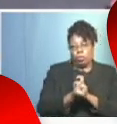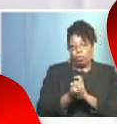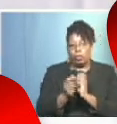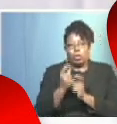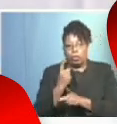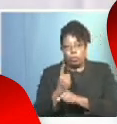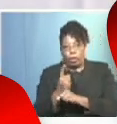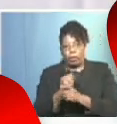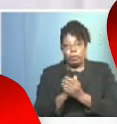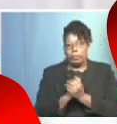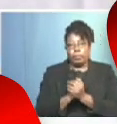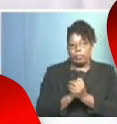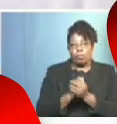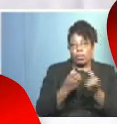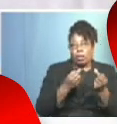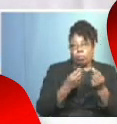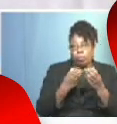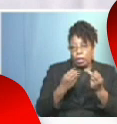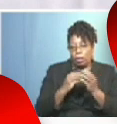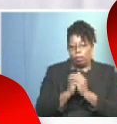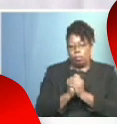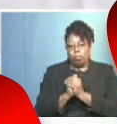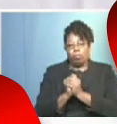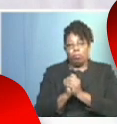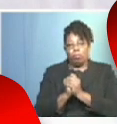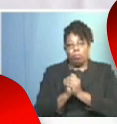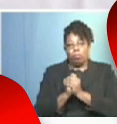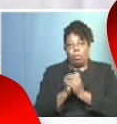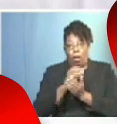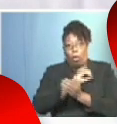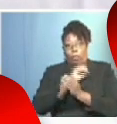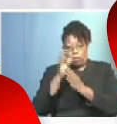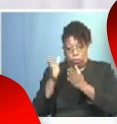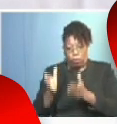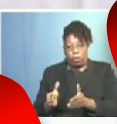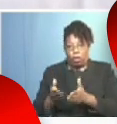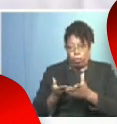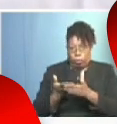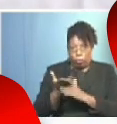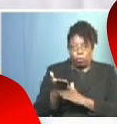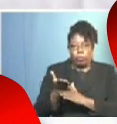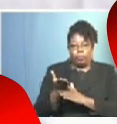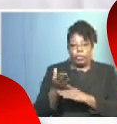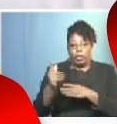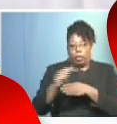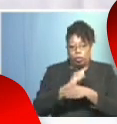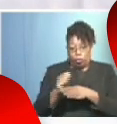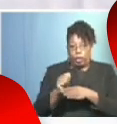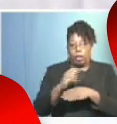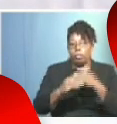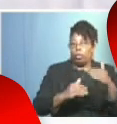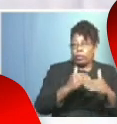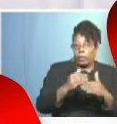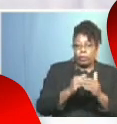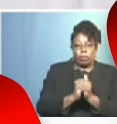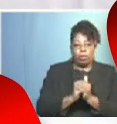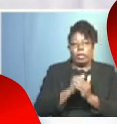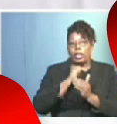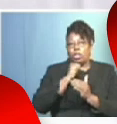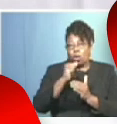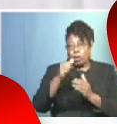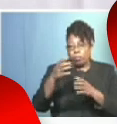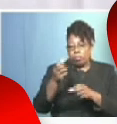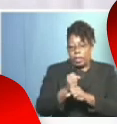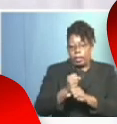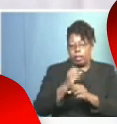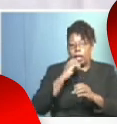A significant number of officers, they went through the training process and they still have not gotten their confirmation